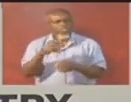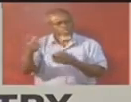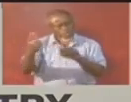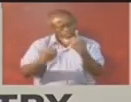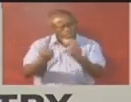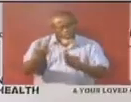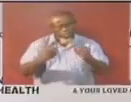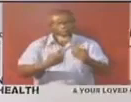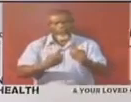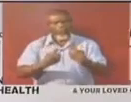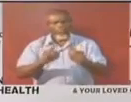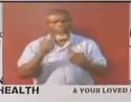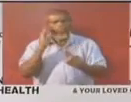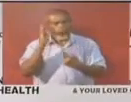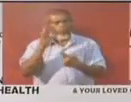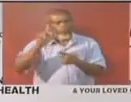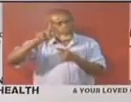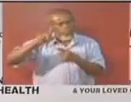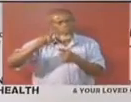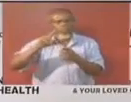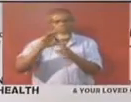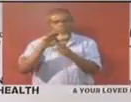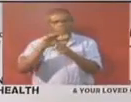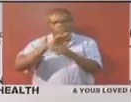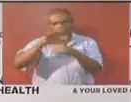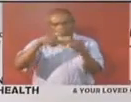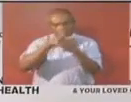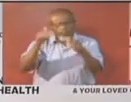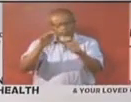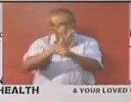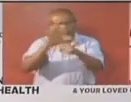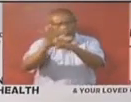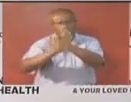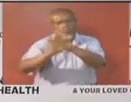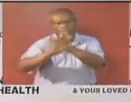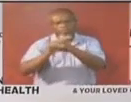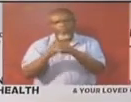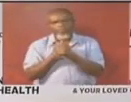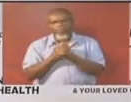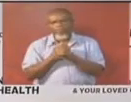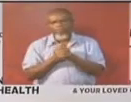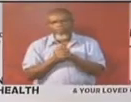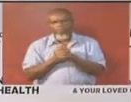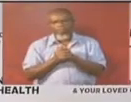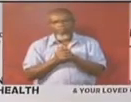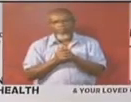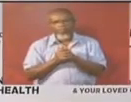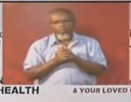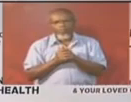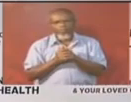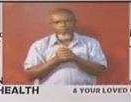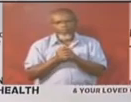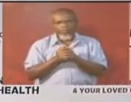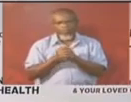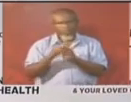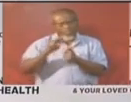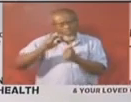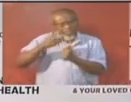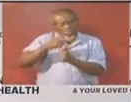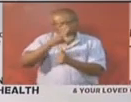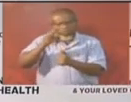much. Okay, and thank you for the second question. I'm not sure if we can pull back up that